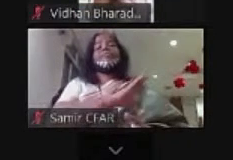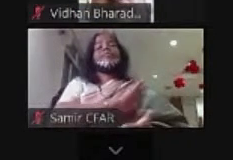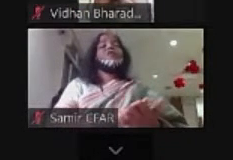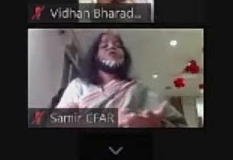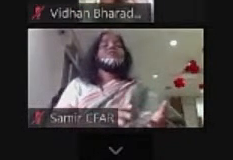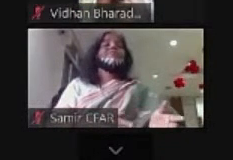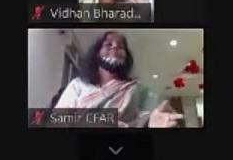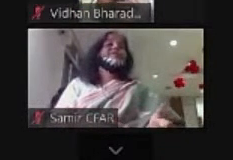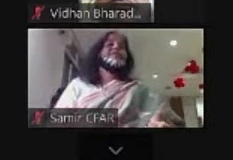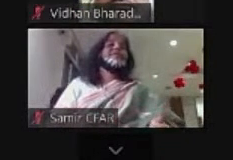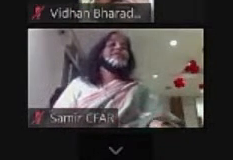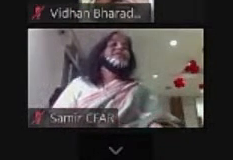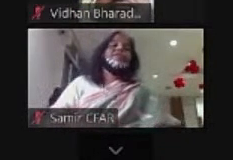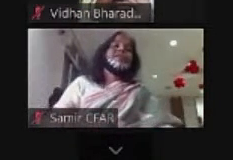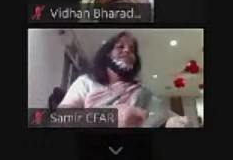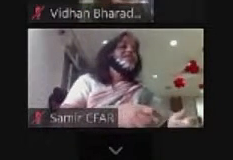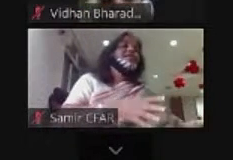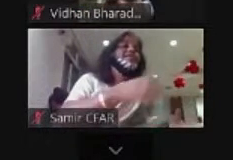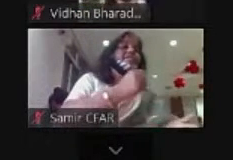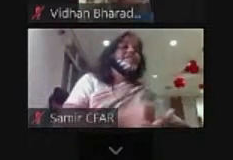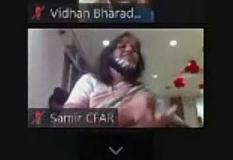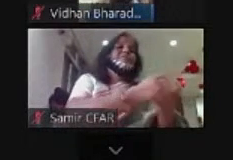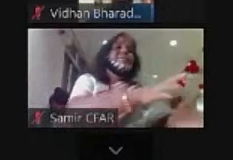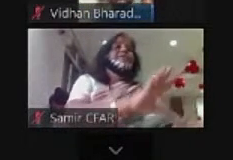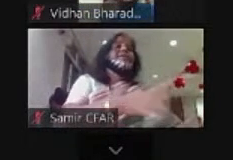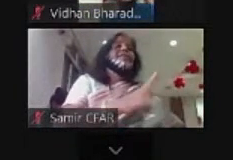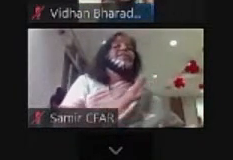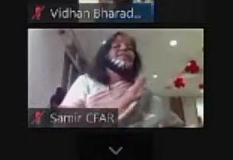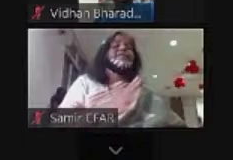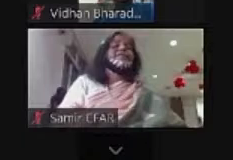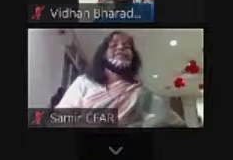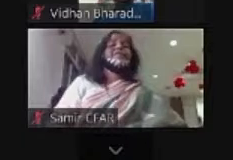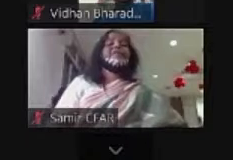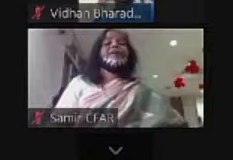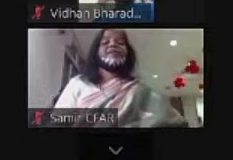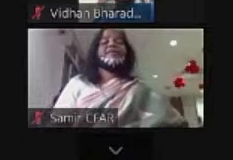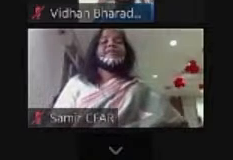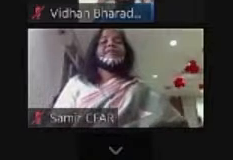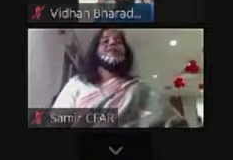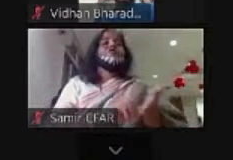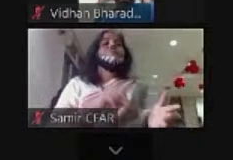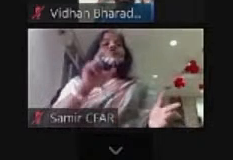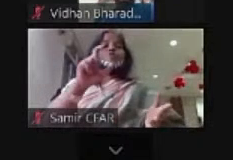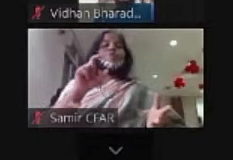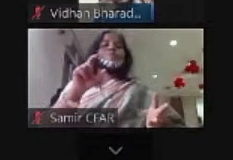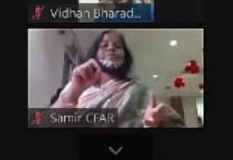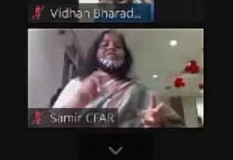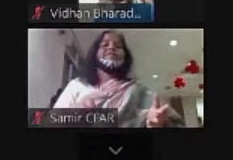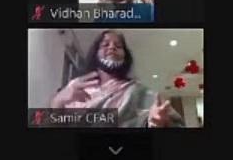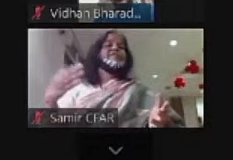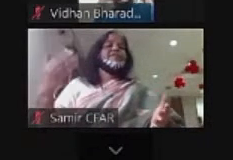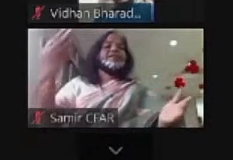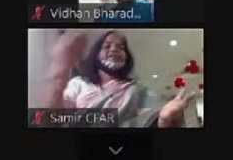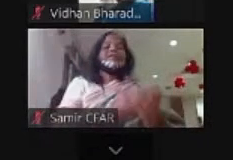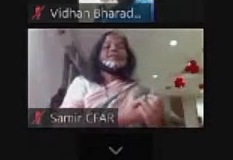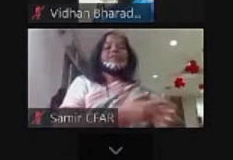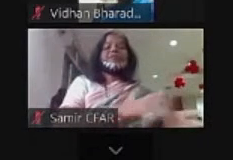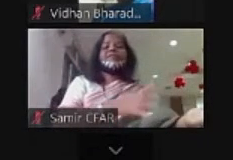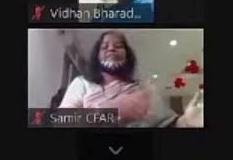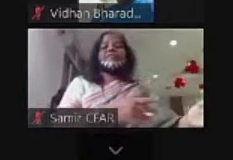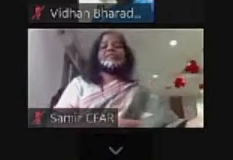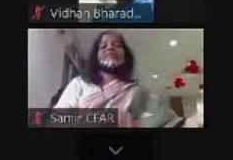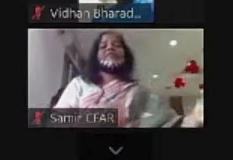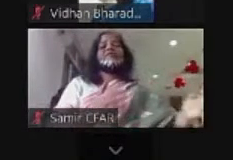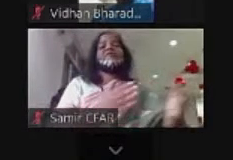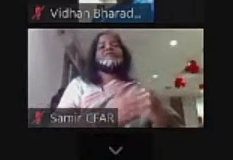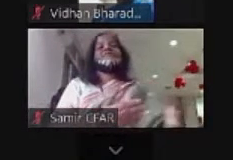woman from this woman from from COVID ward back to her home because she was not receiving the